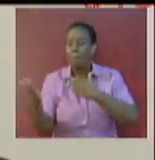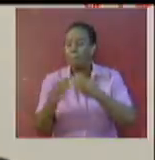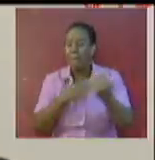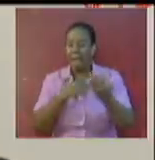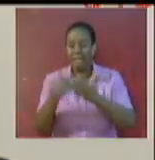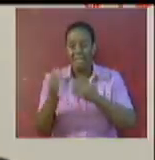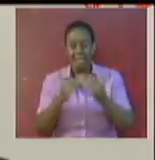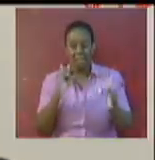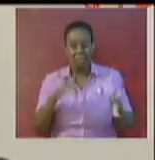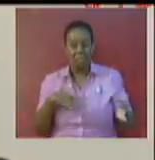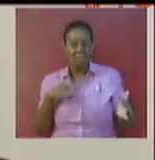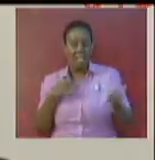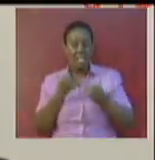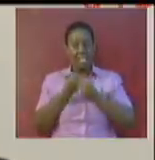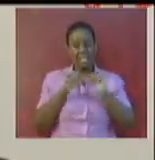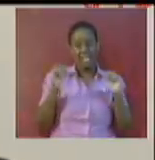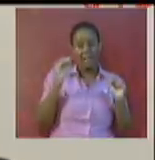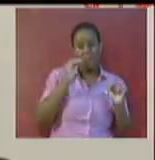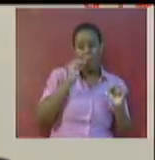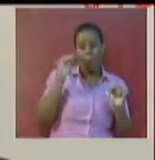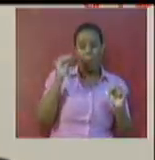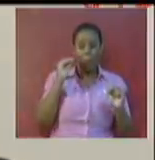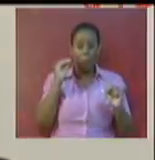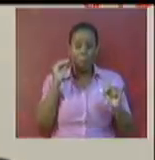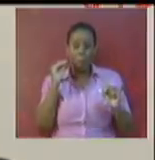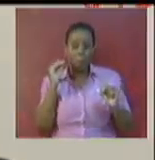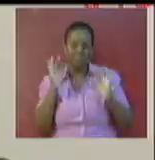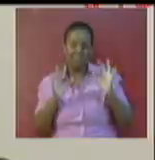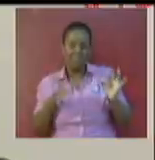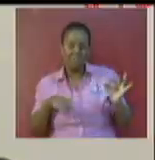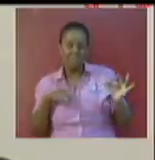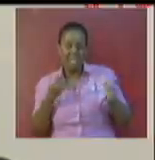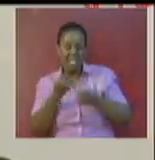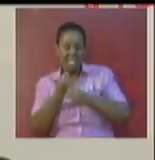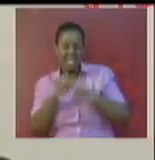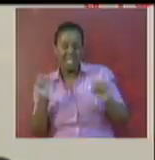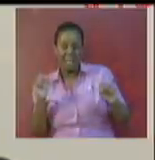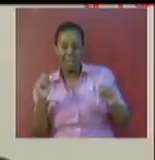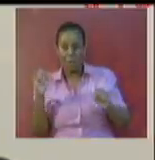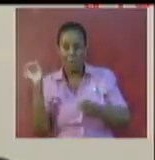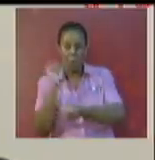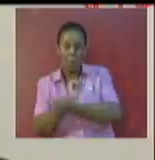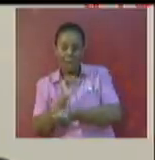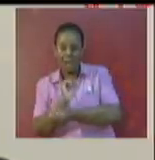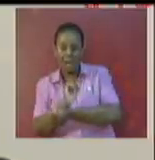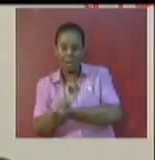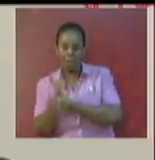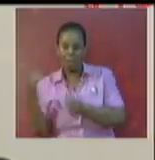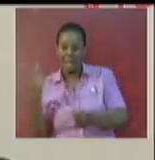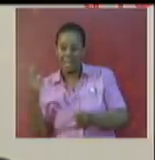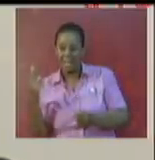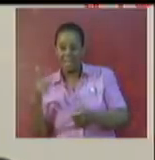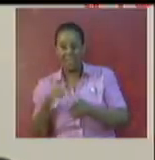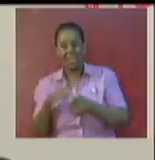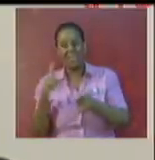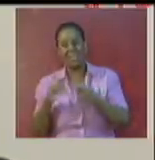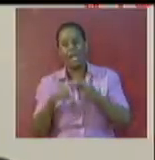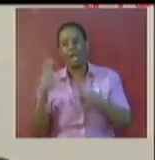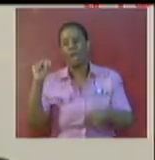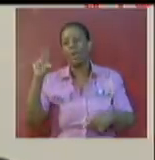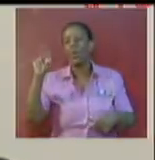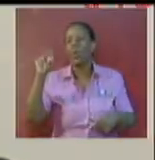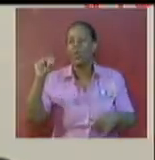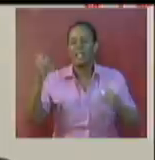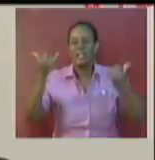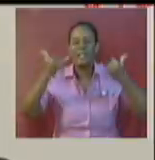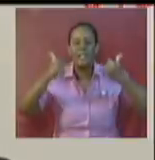our work colleagues, even in our homes with our family members, especially if those are persons who are coming from outside our